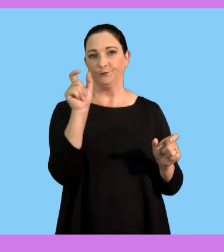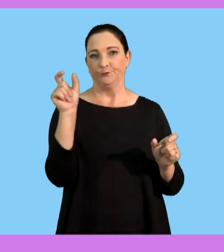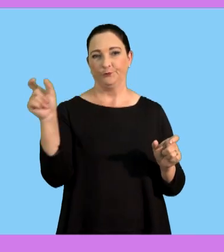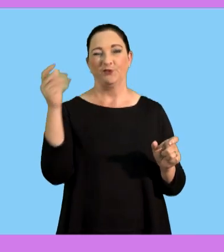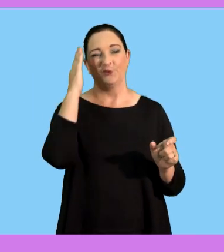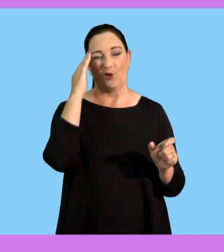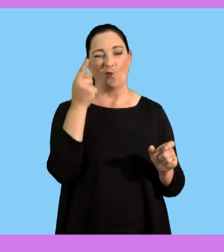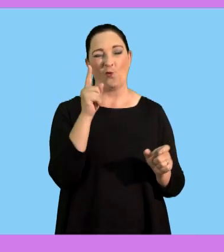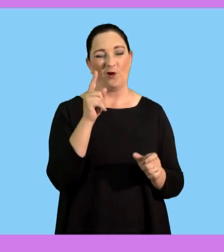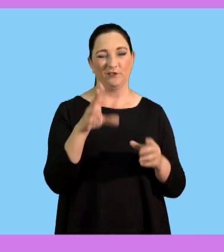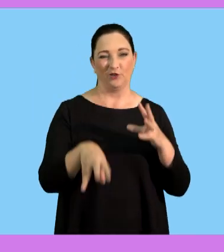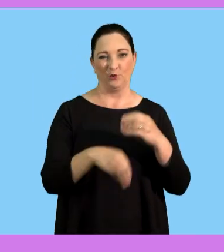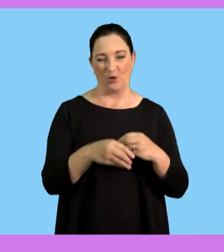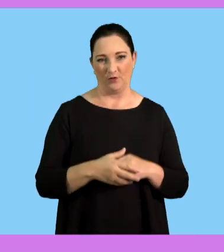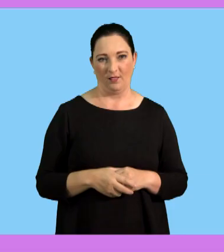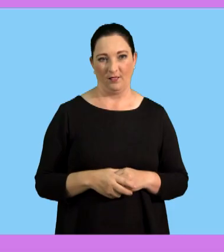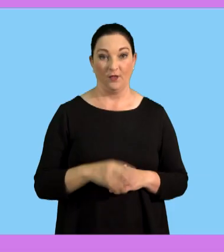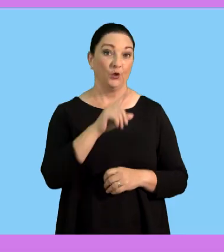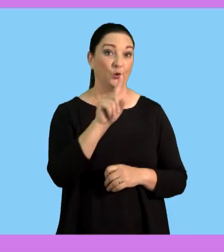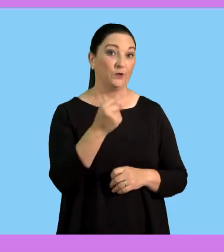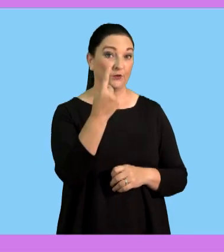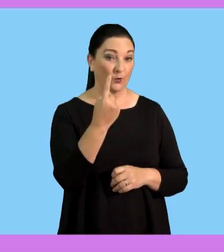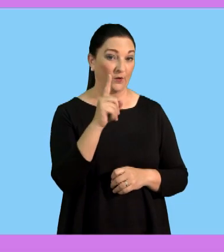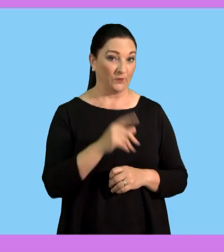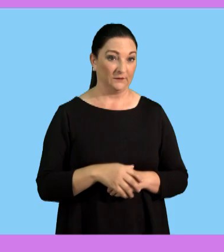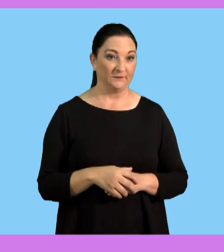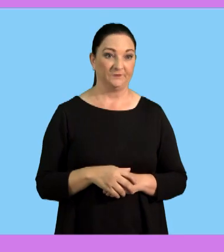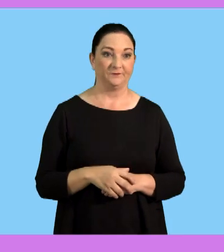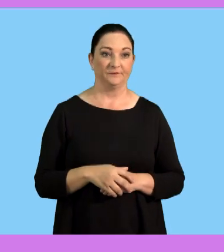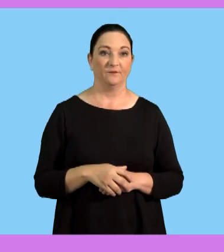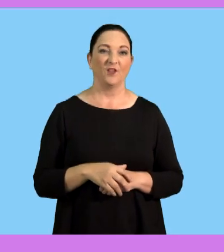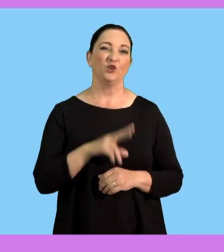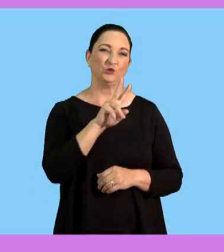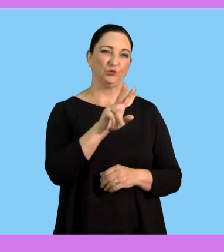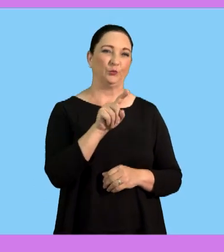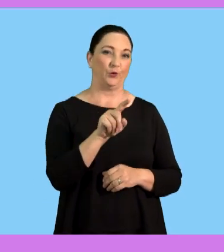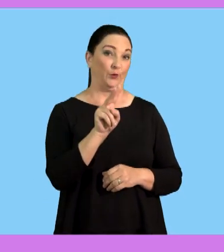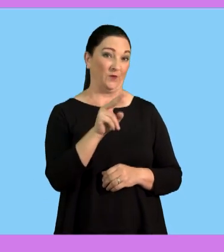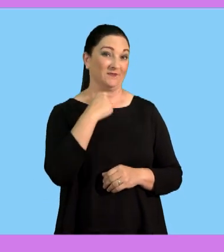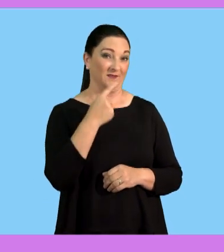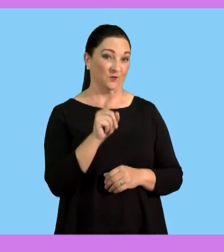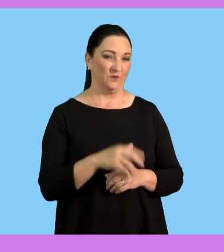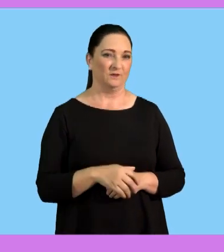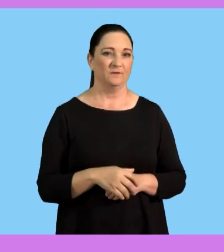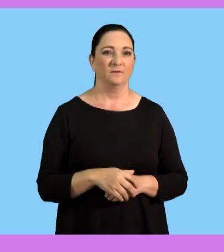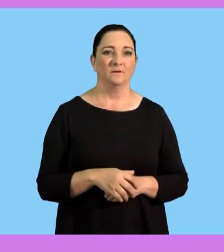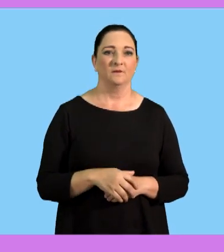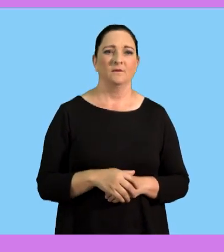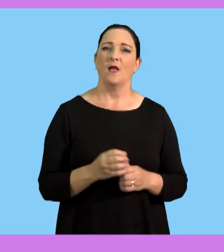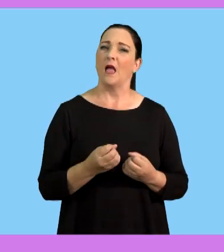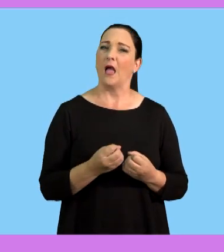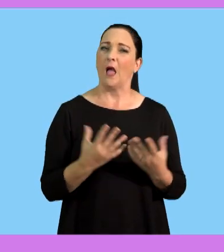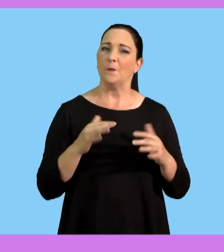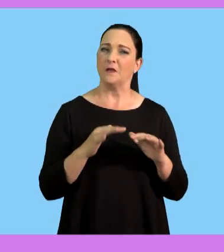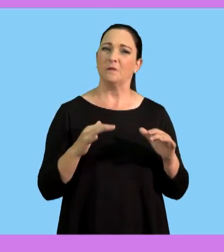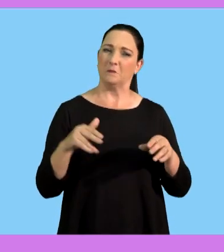now we know what is our table all about. Let's look at our first question. Question 2.1. How many